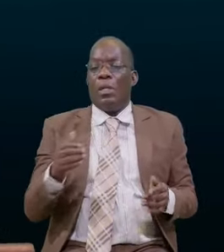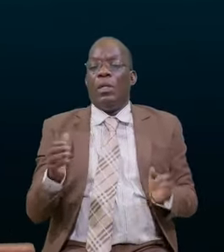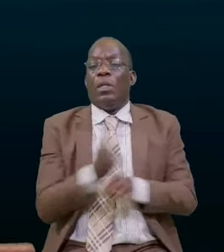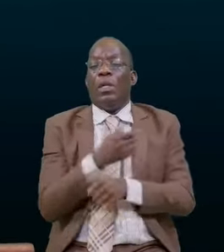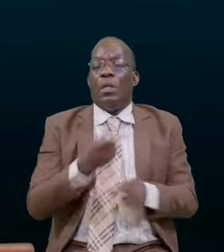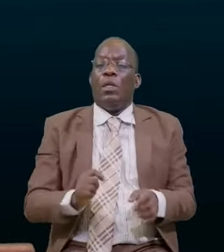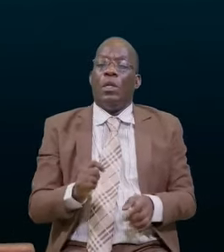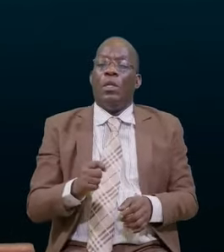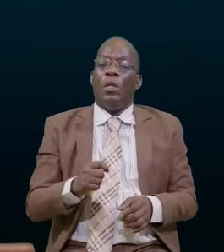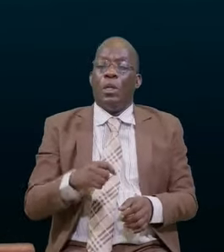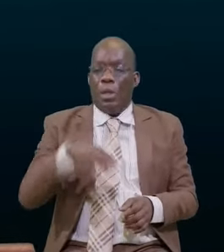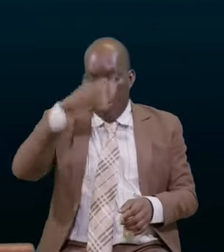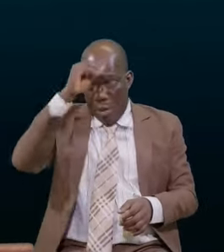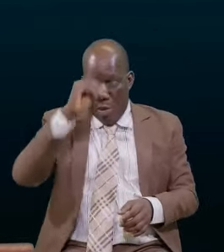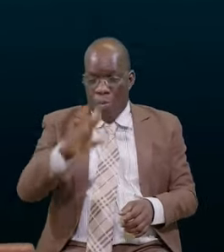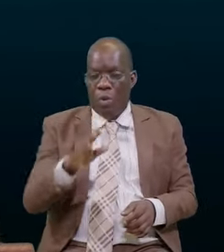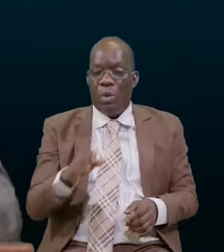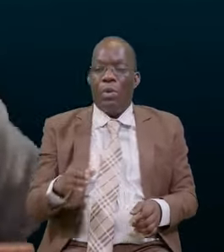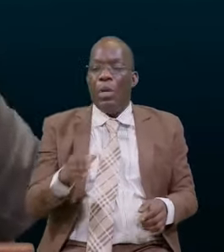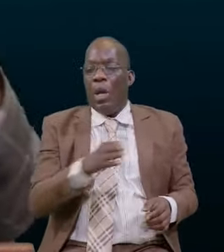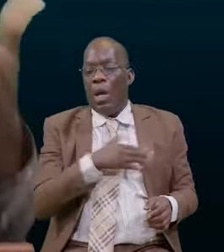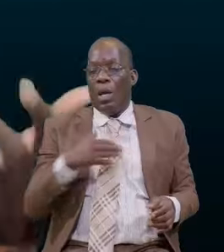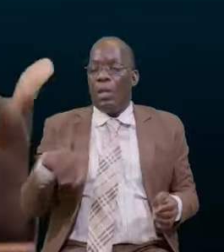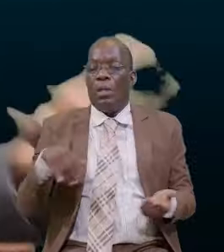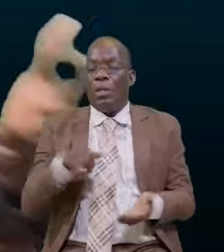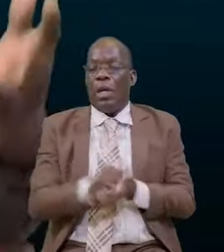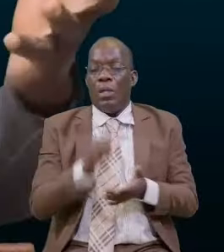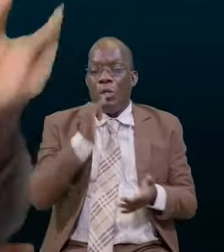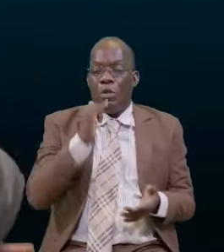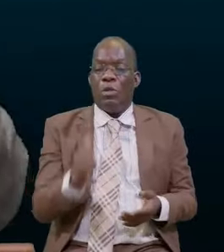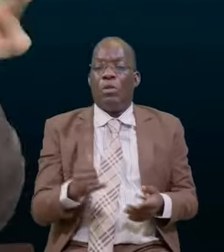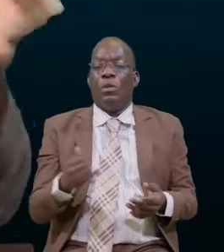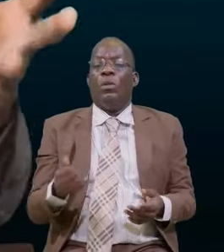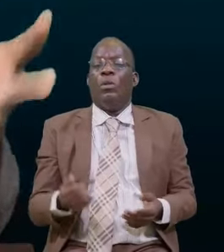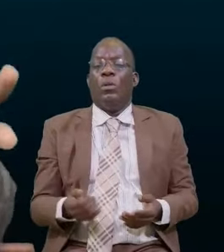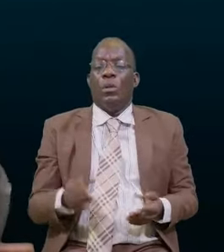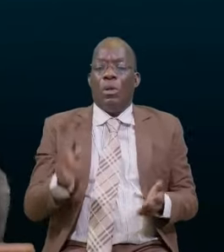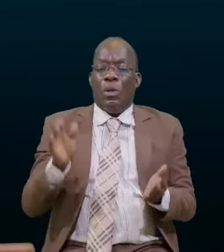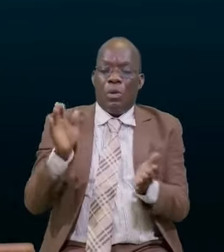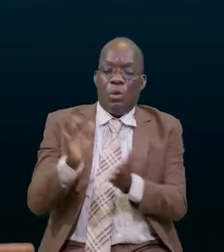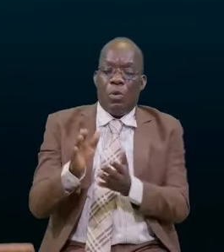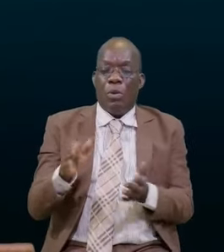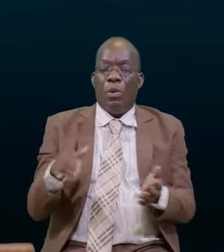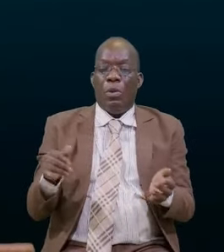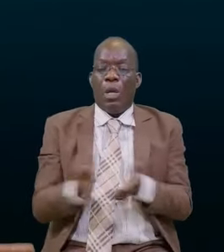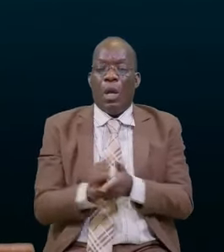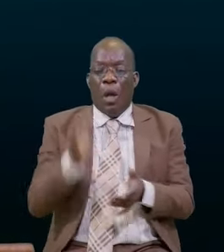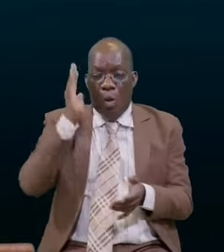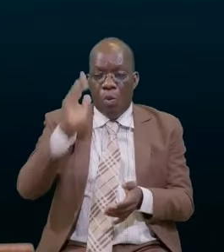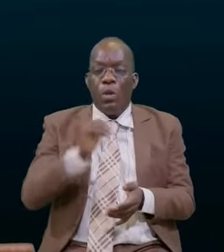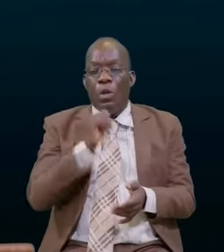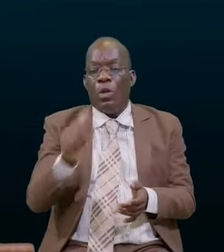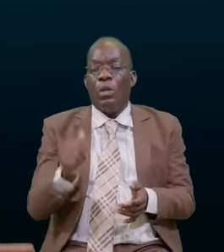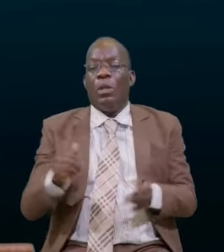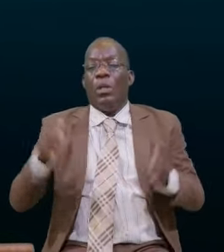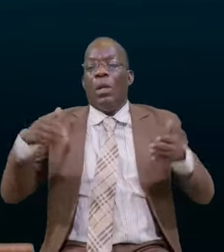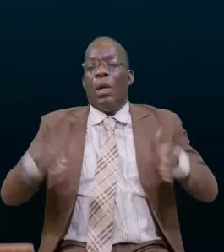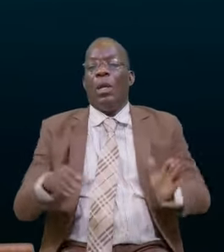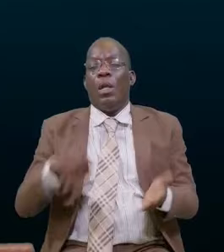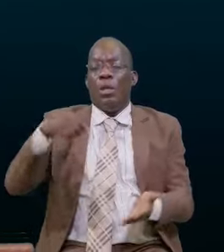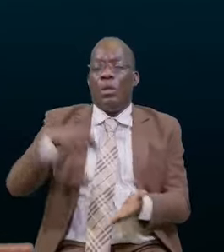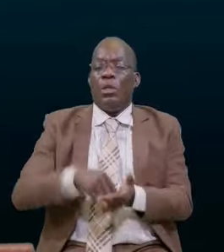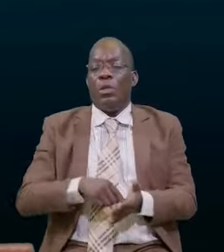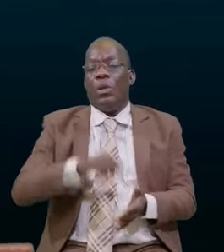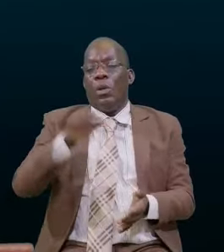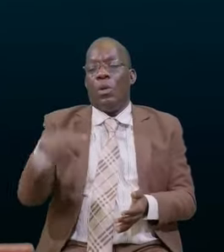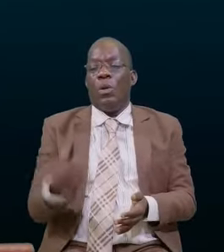through a window that is so small that it will not admit this other older robbers to come in